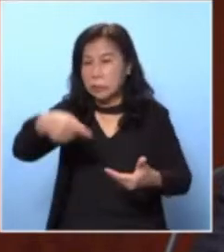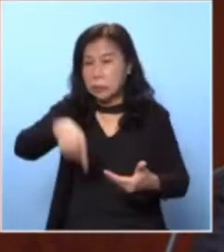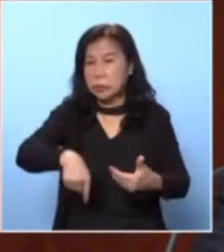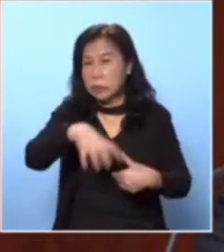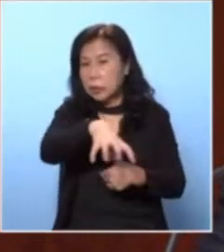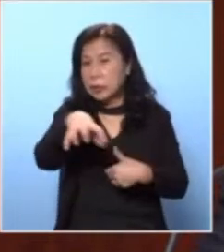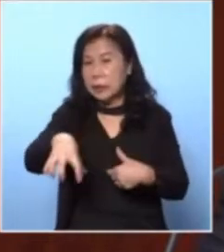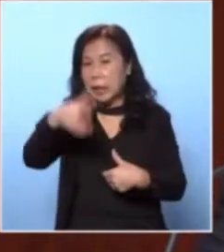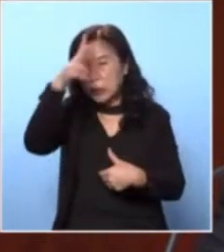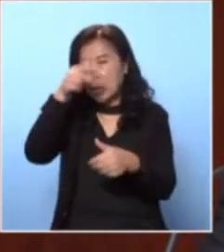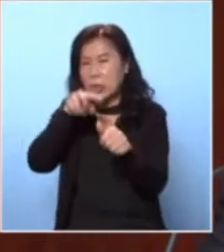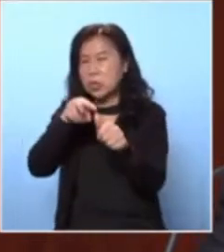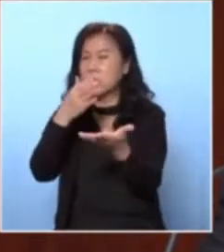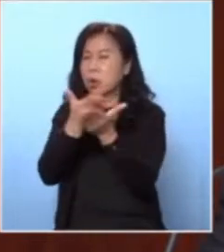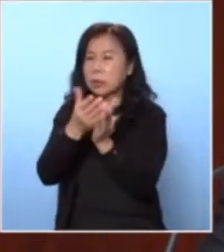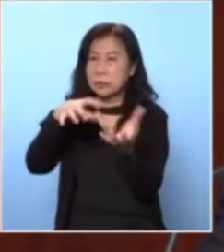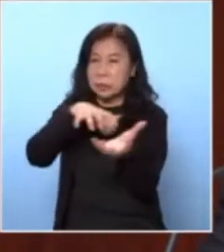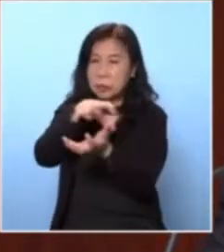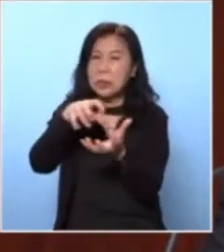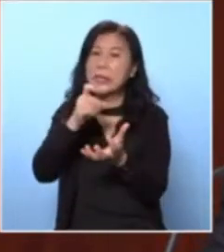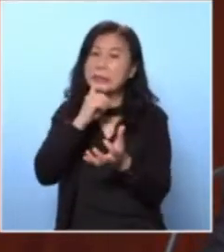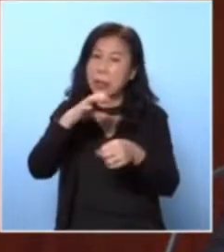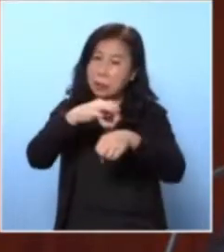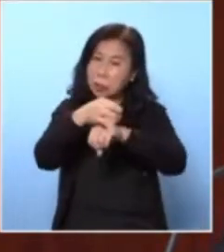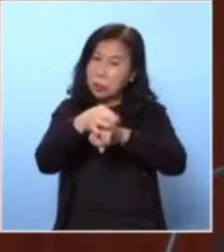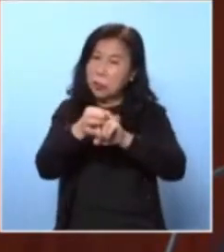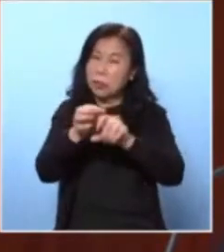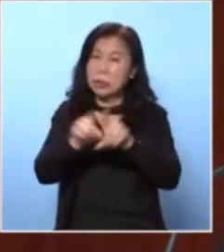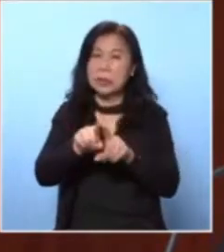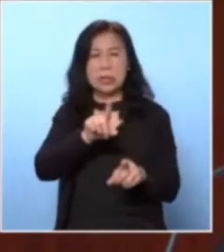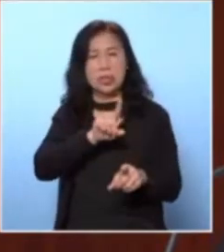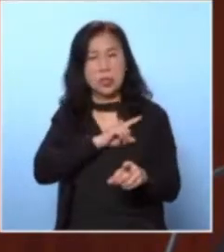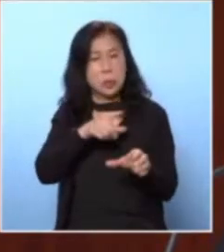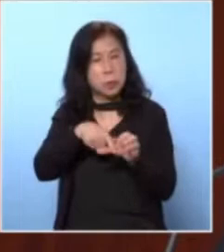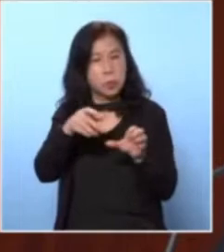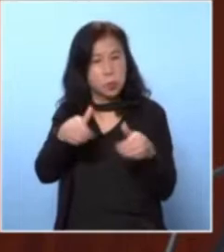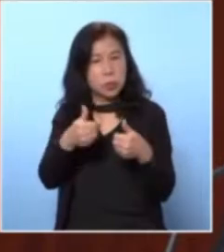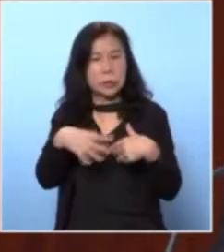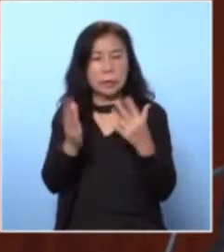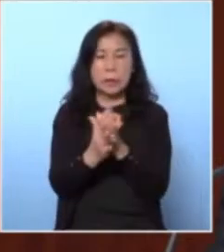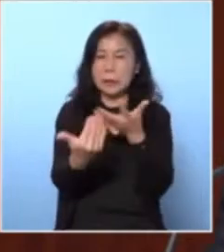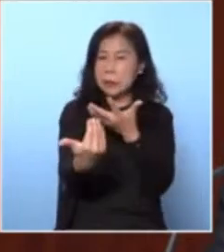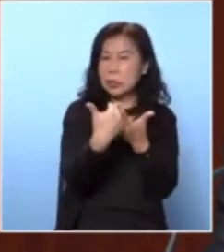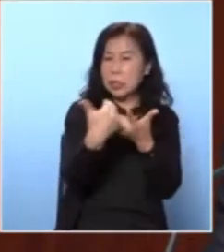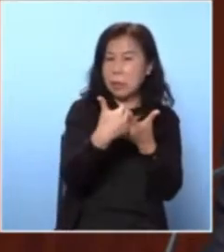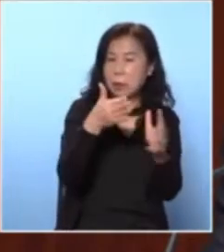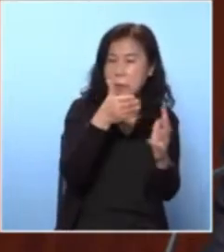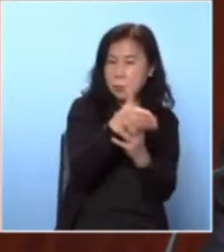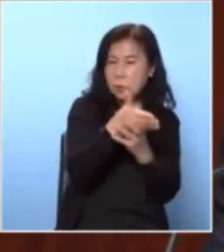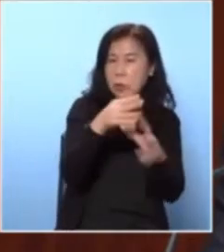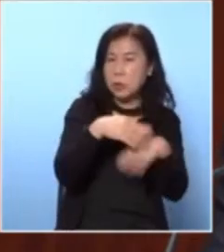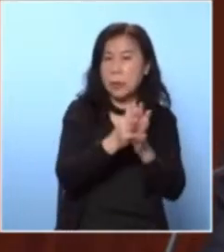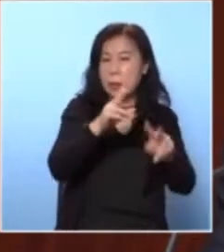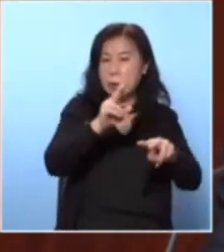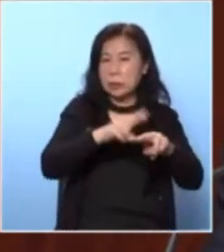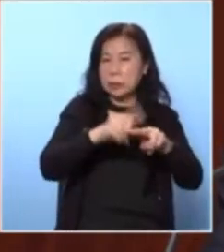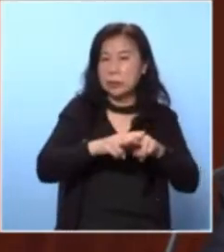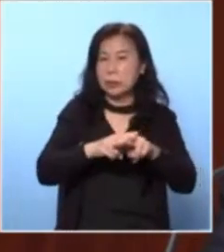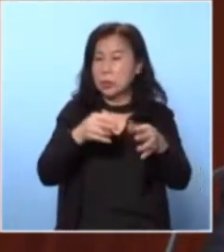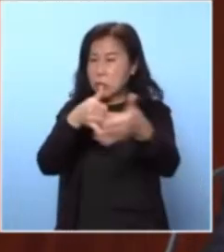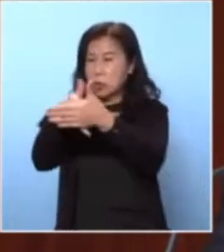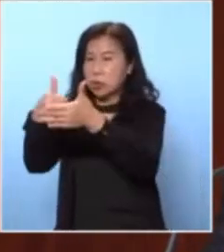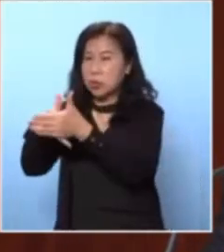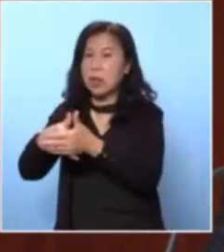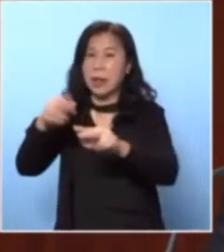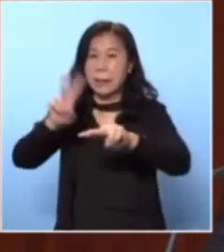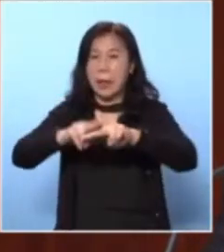Nevertheless, geopolitics today is complex. Some countries are undermining China and the implementation of one country, two systems